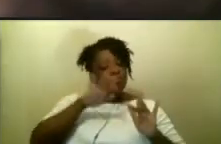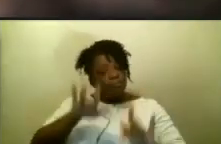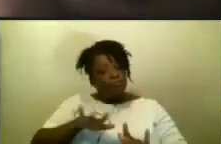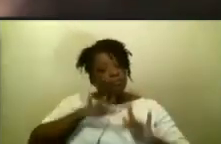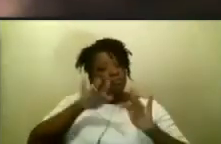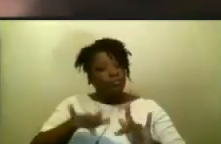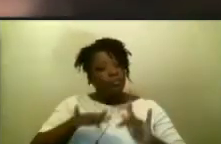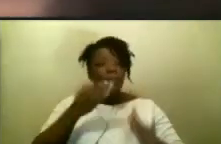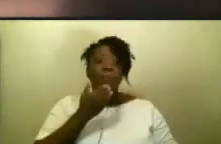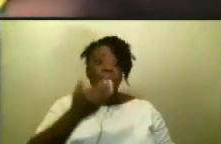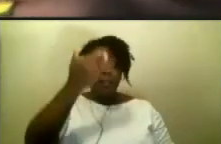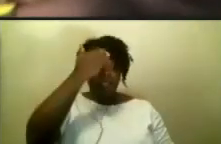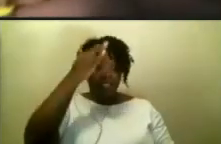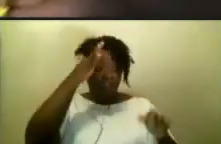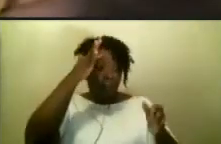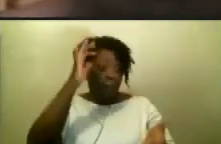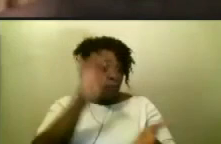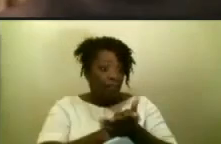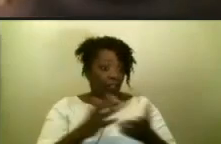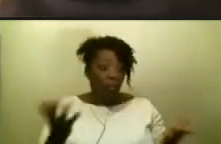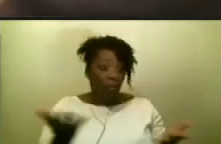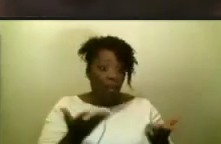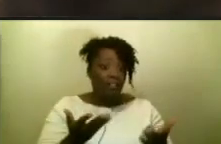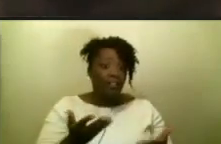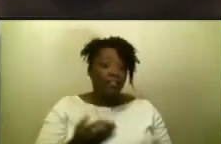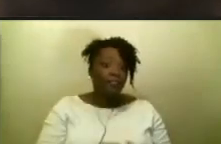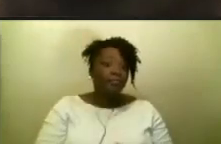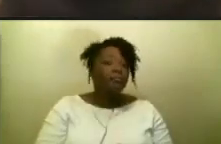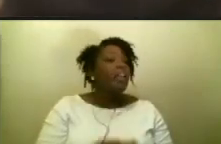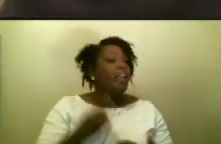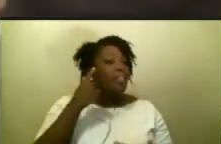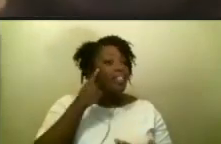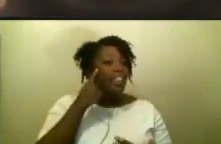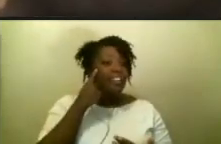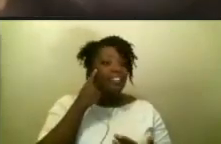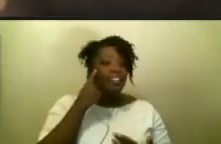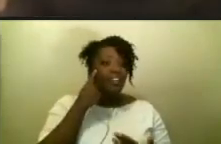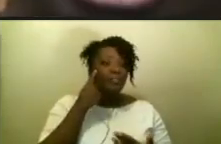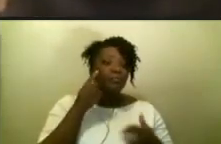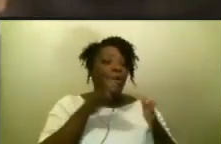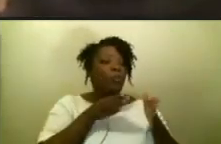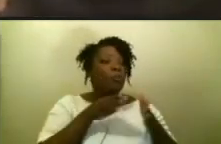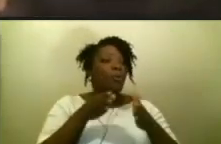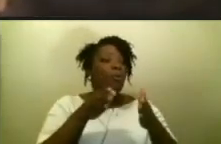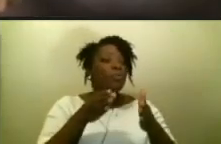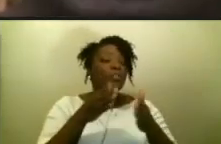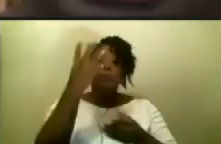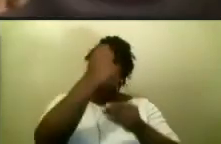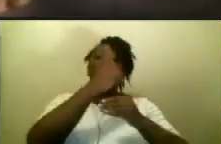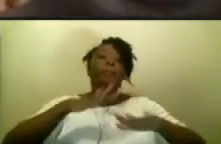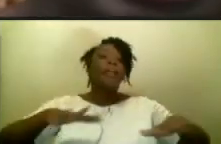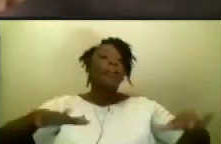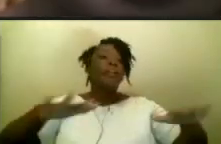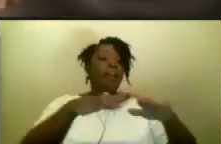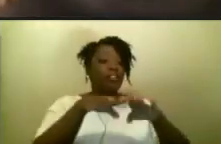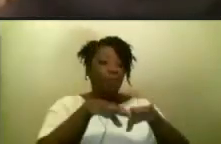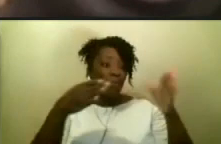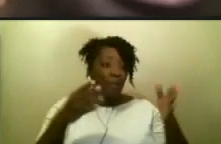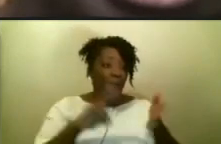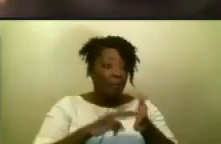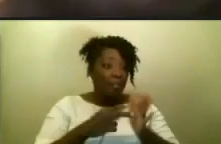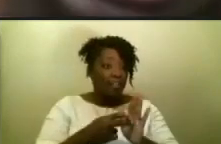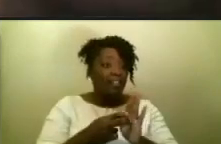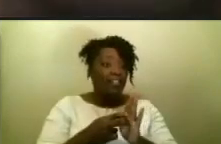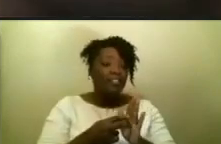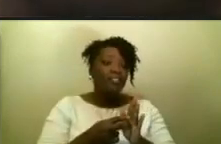we do believe that during the month of Ramadan, that the doors of paradise are open. So we increase prayers, you know, salat, we increase the